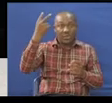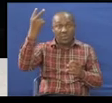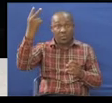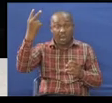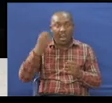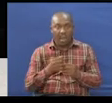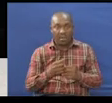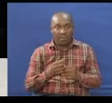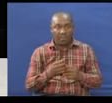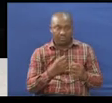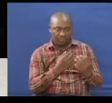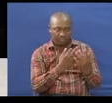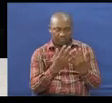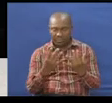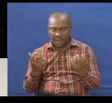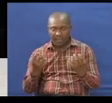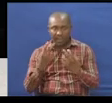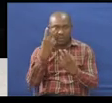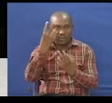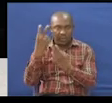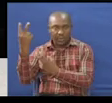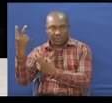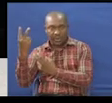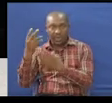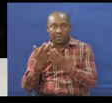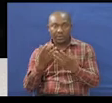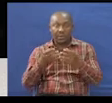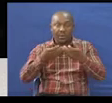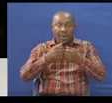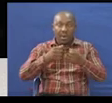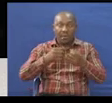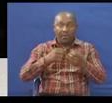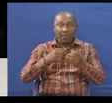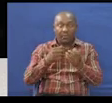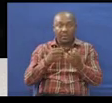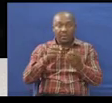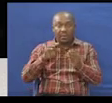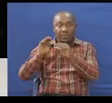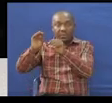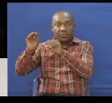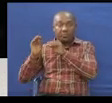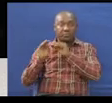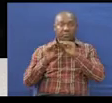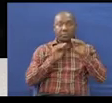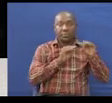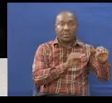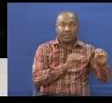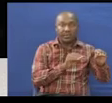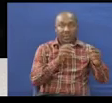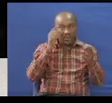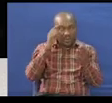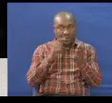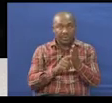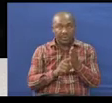squared here. These are the like terms. Put them together. By moving these terms on the left-hand side,